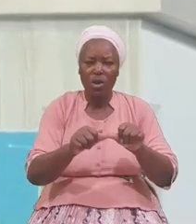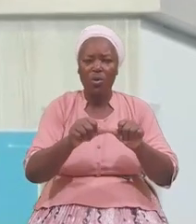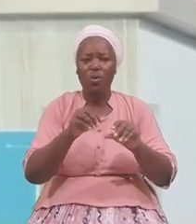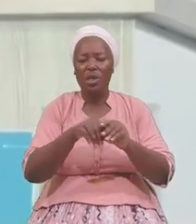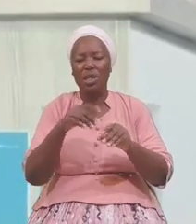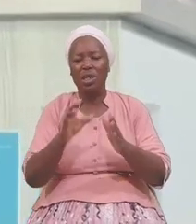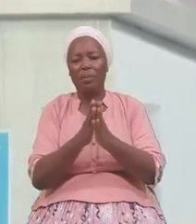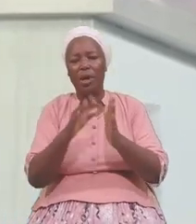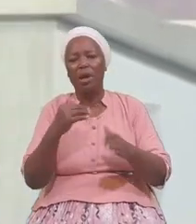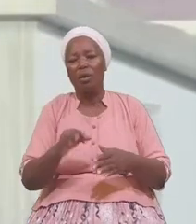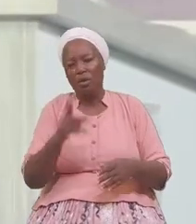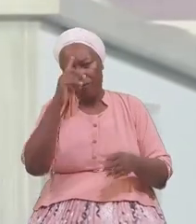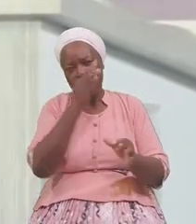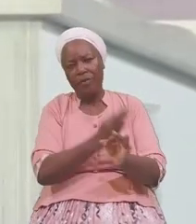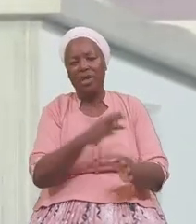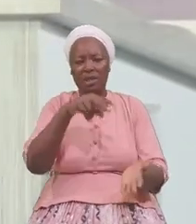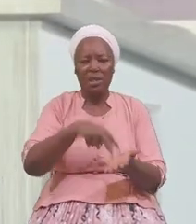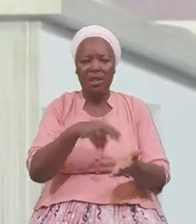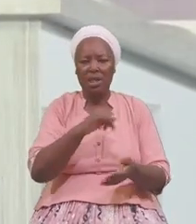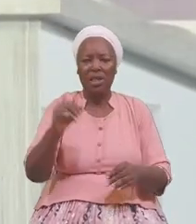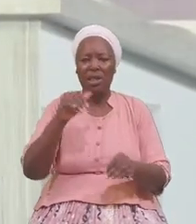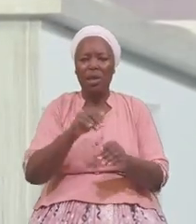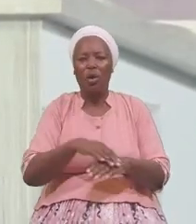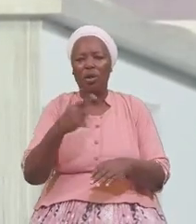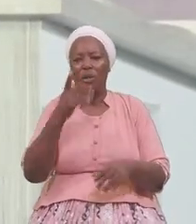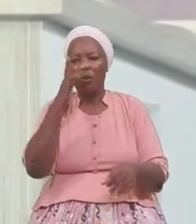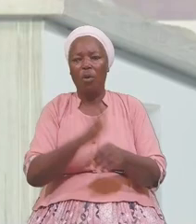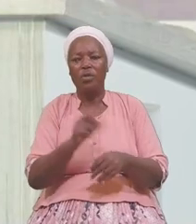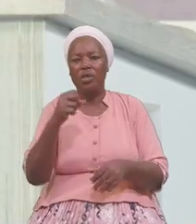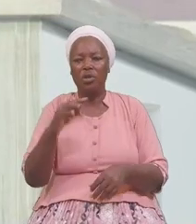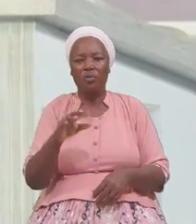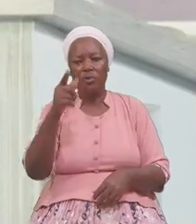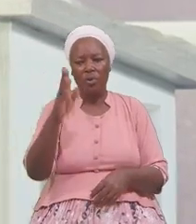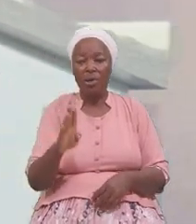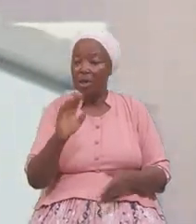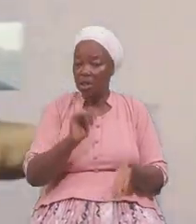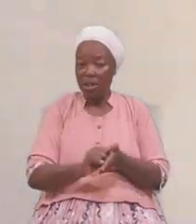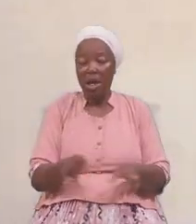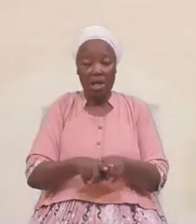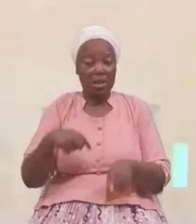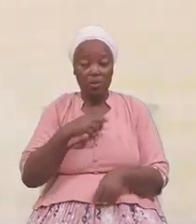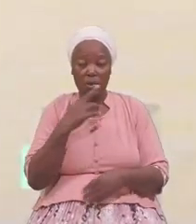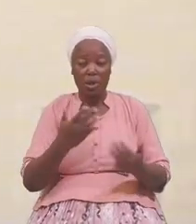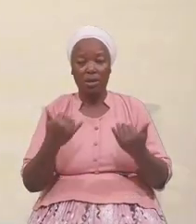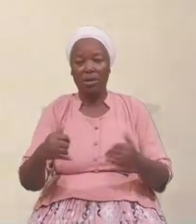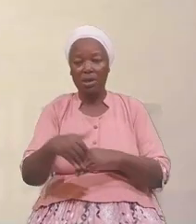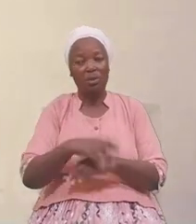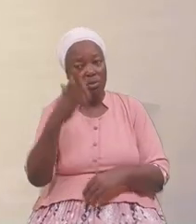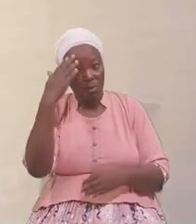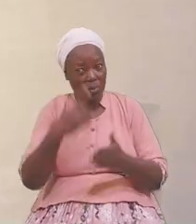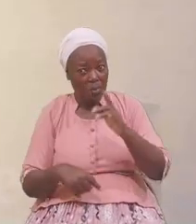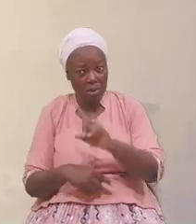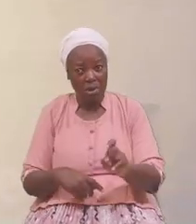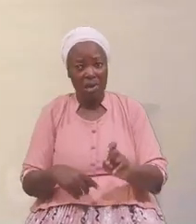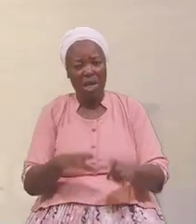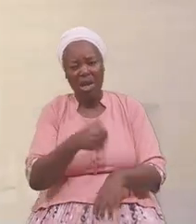prayer of faith, standing on the promises of God. As we are here tonight, you don't want any